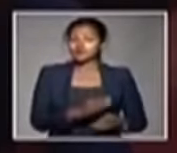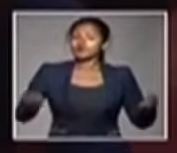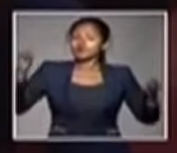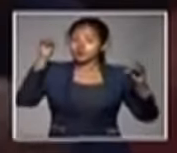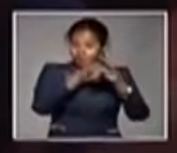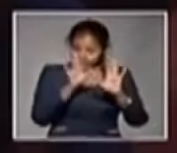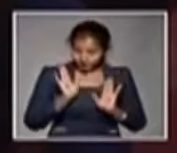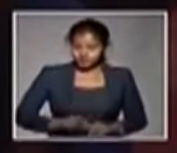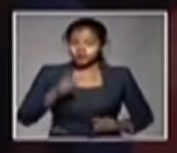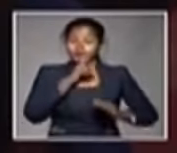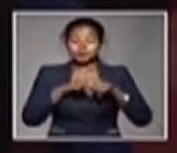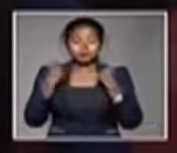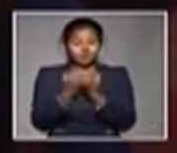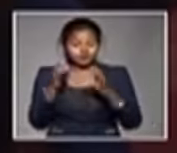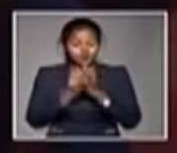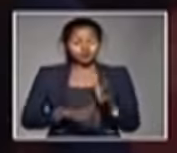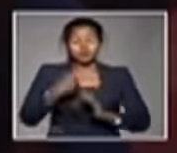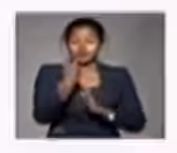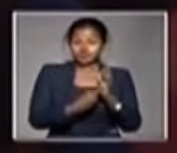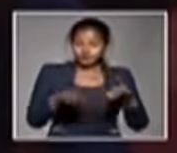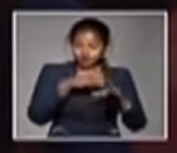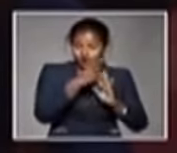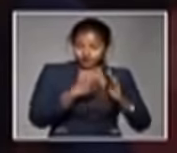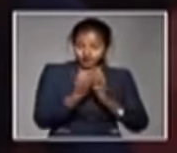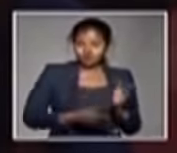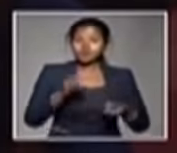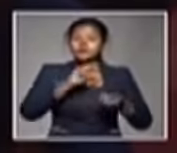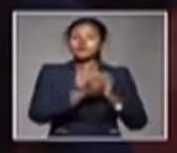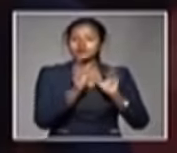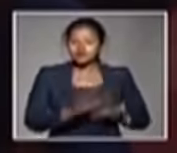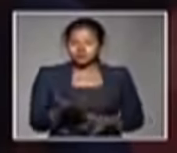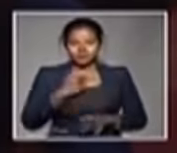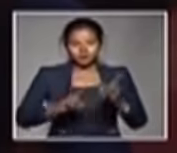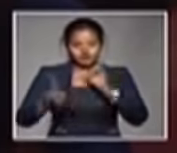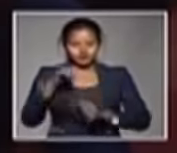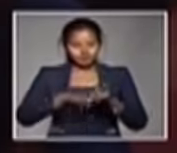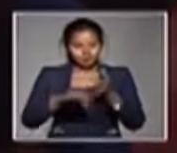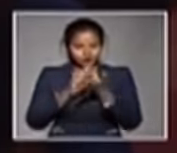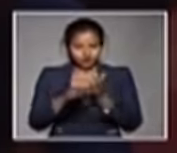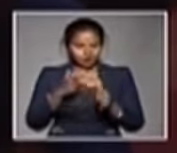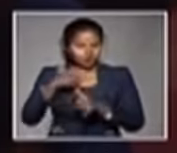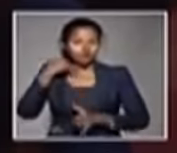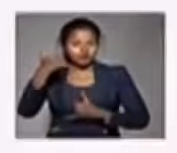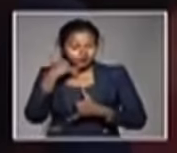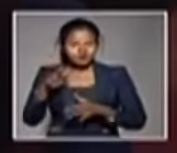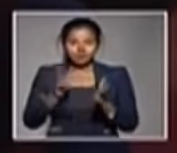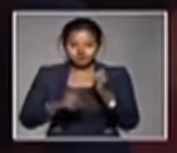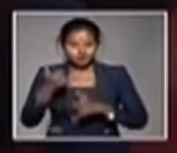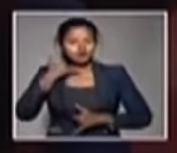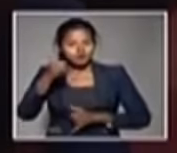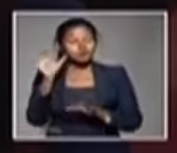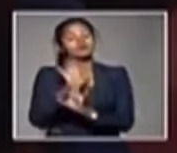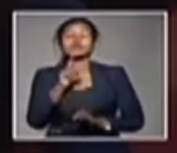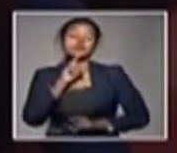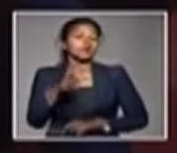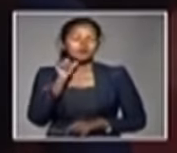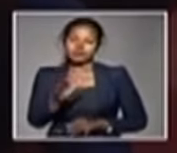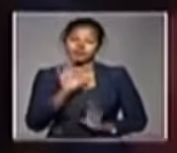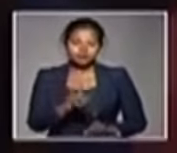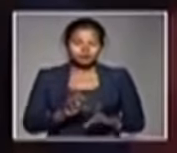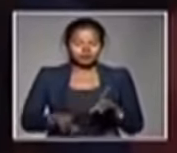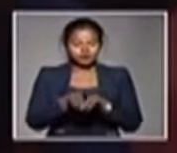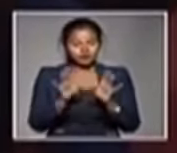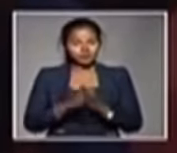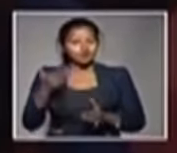the judiciary of this country to influence the verdict. Didn't you speak to Shani Abesekara or Nishanta? Didn't you exert your influence over